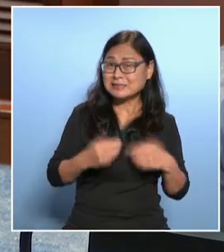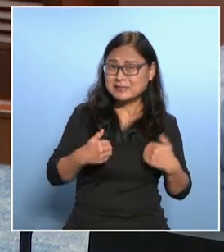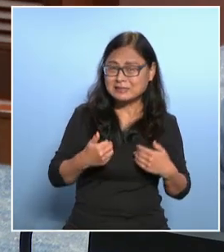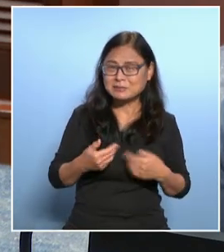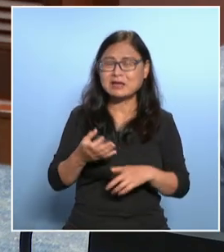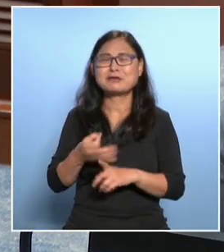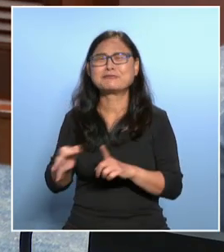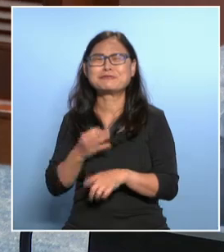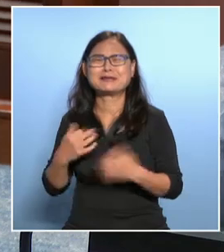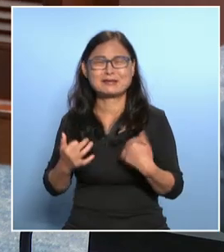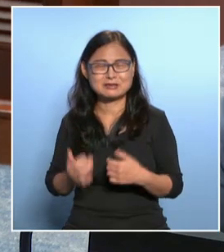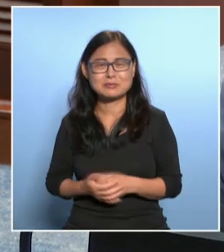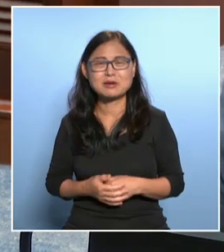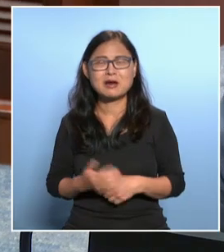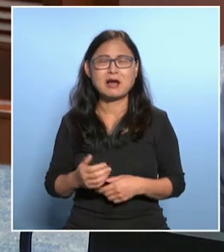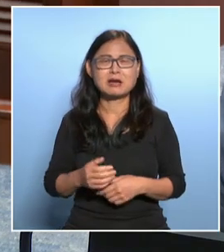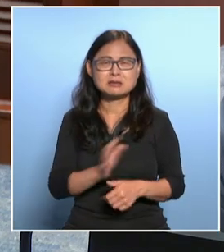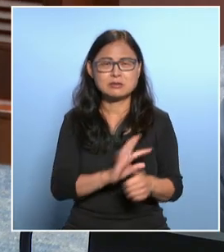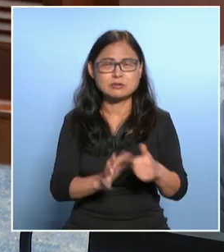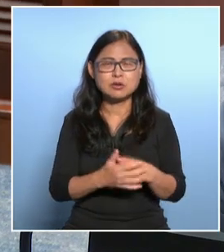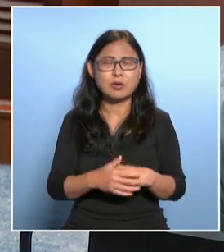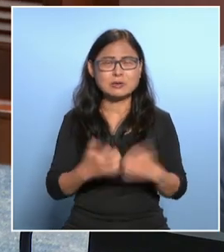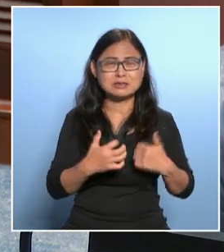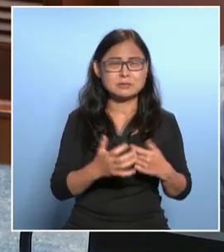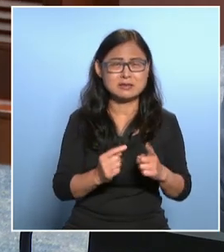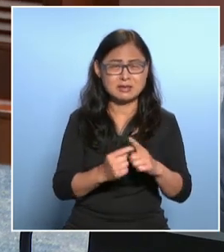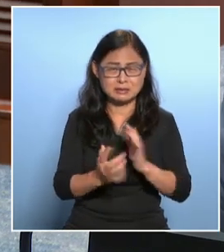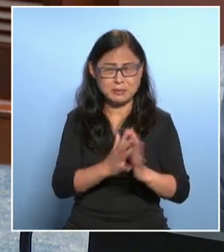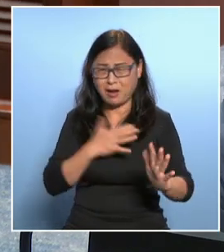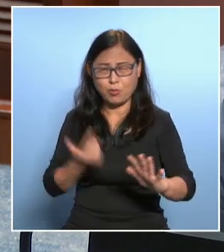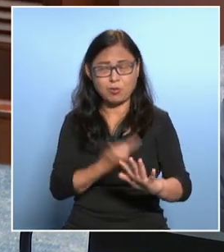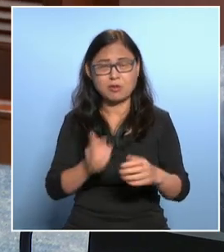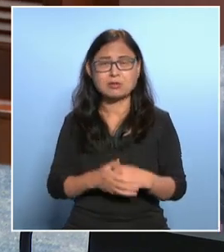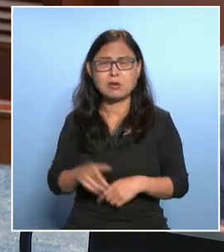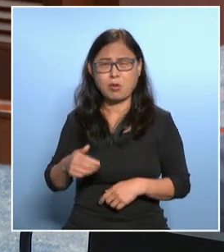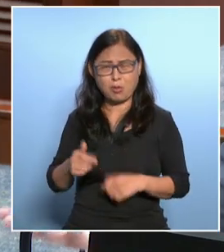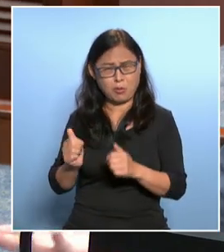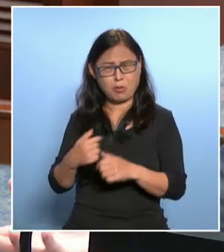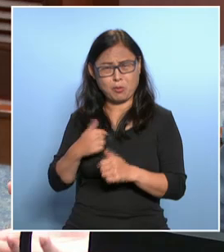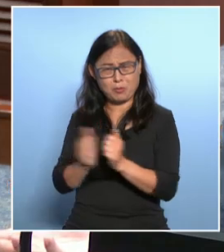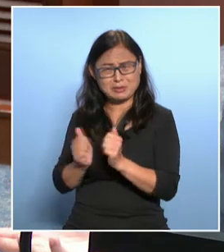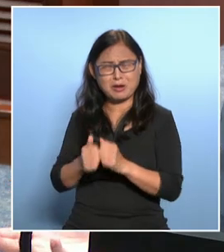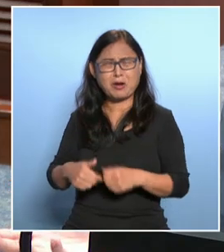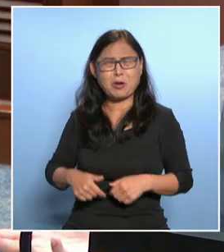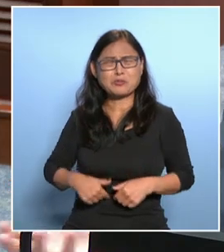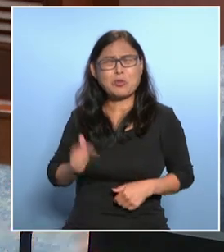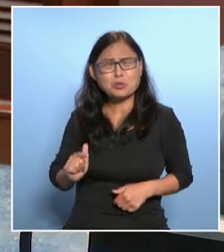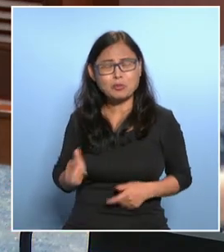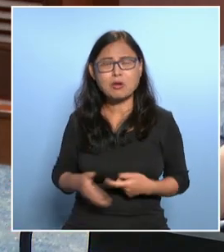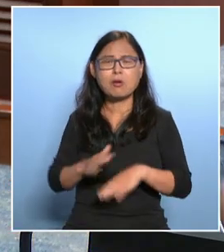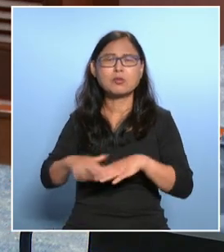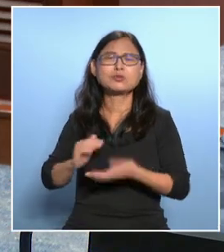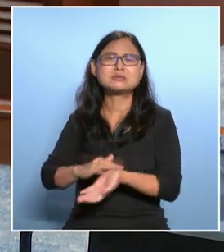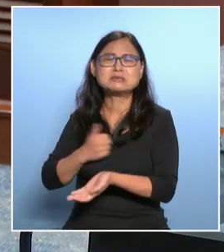people have trust in the A&E services provided. For these non-urgent cases, they may take